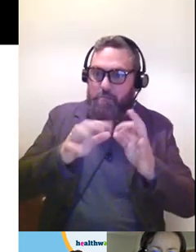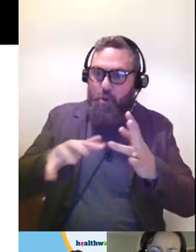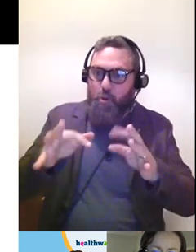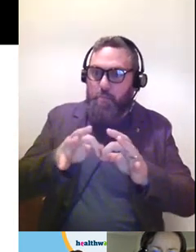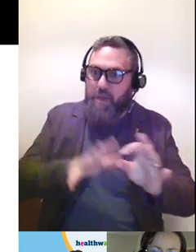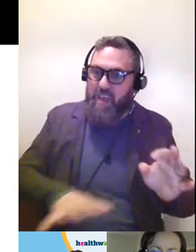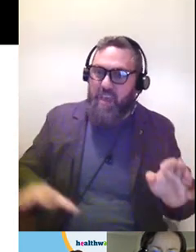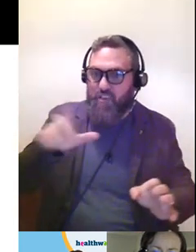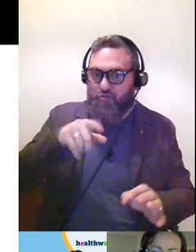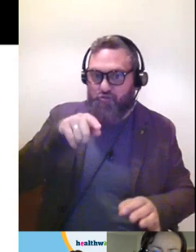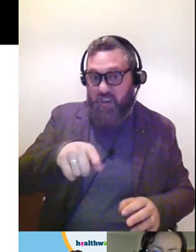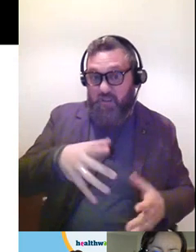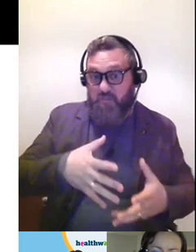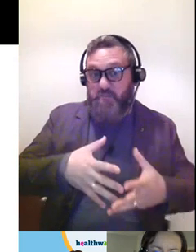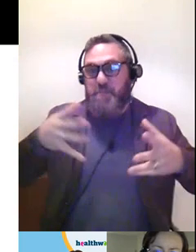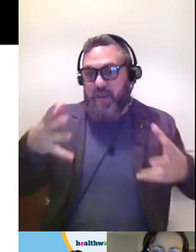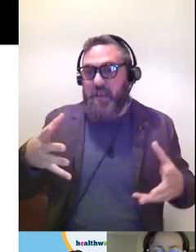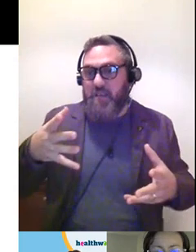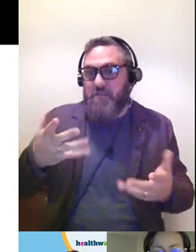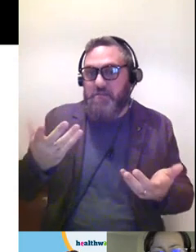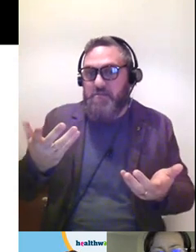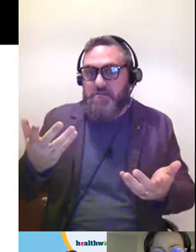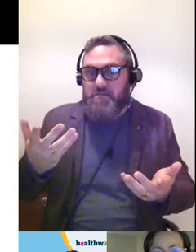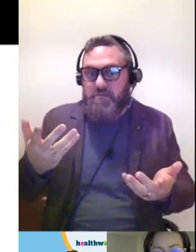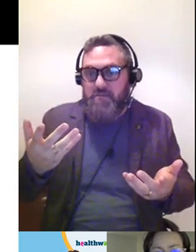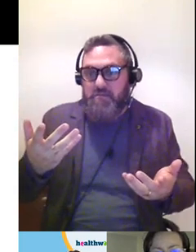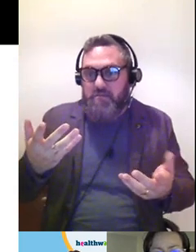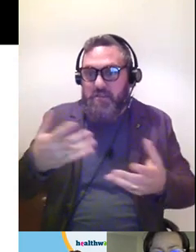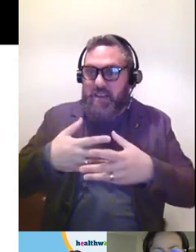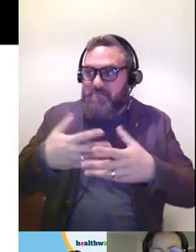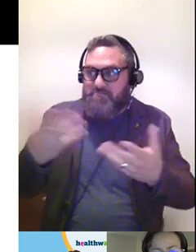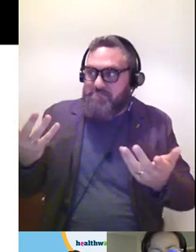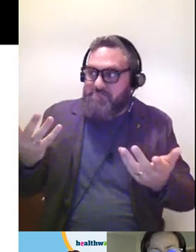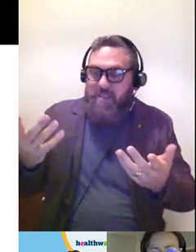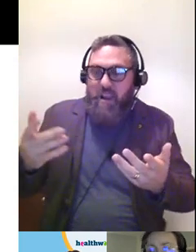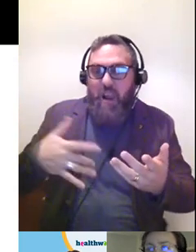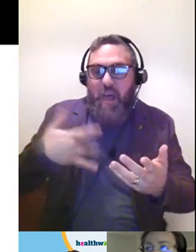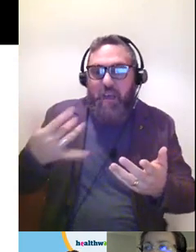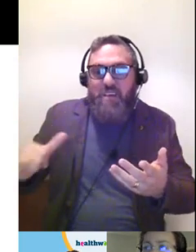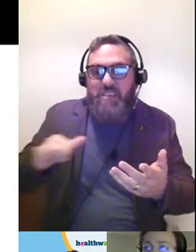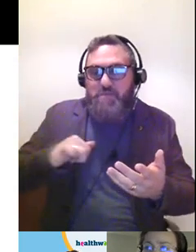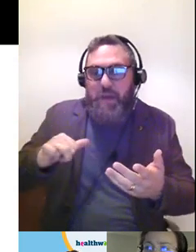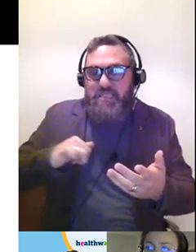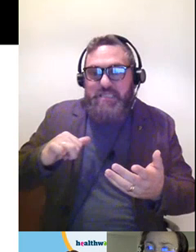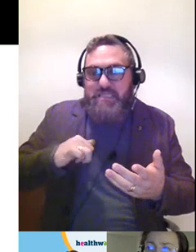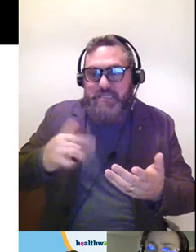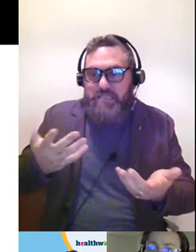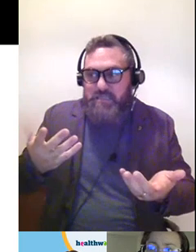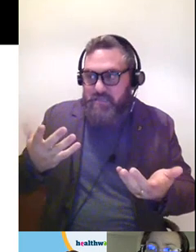it's a really major contributor to the gap in life expectancy that we have across